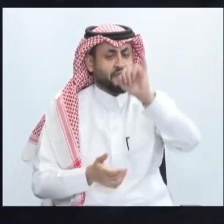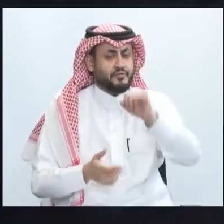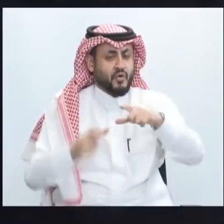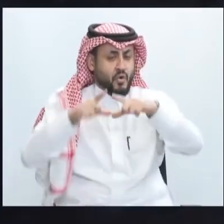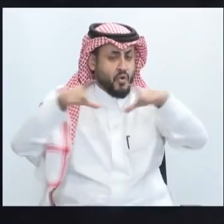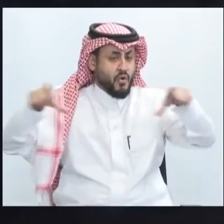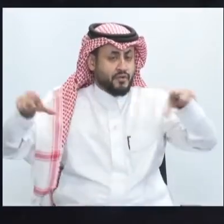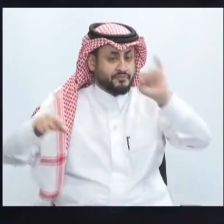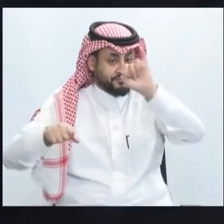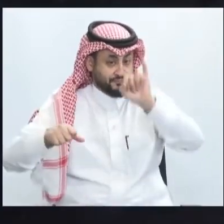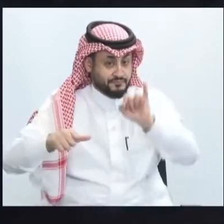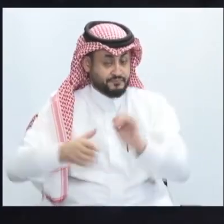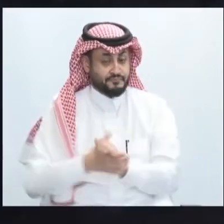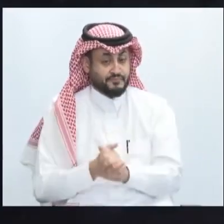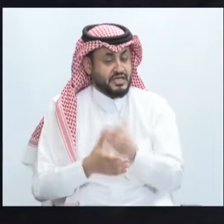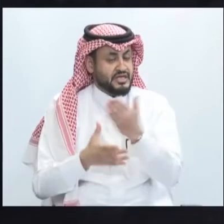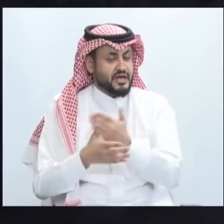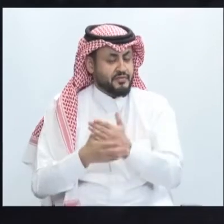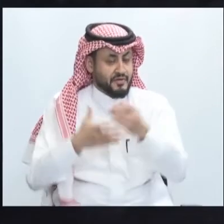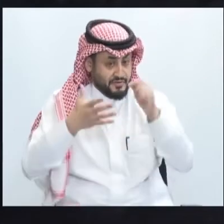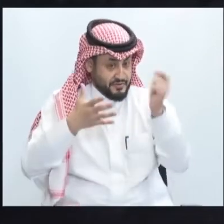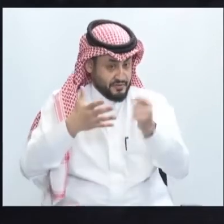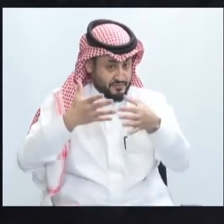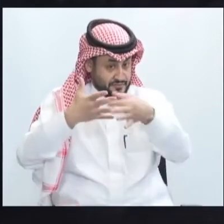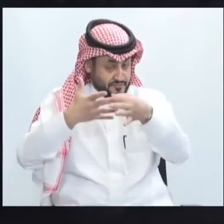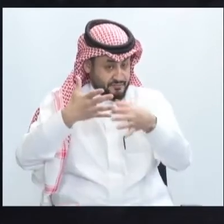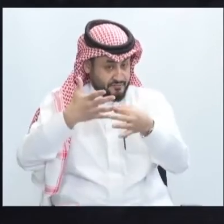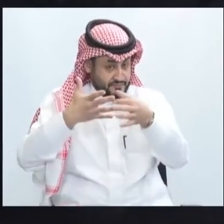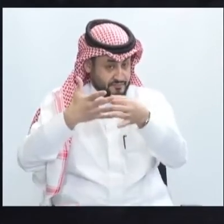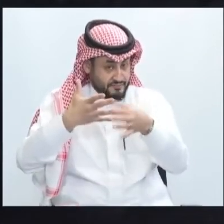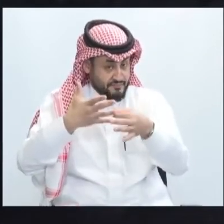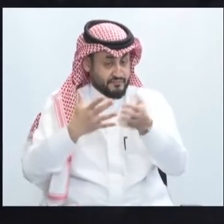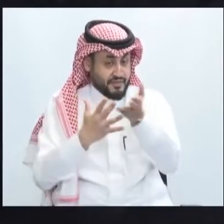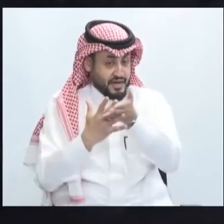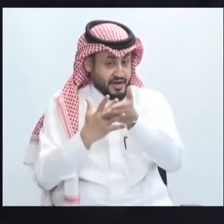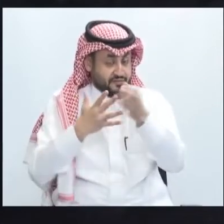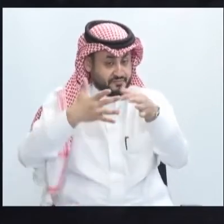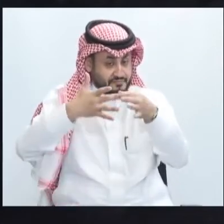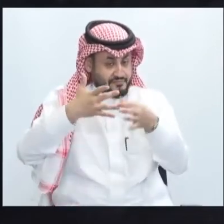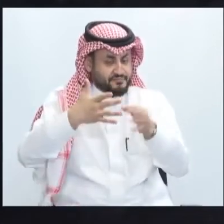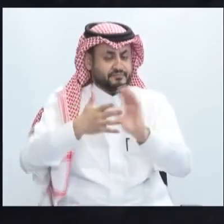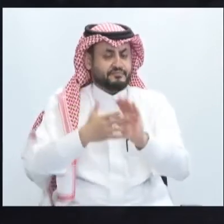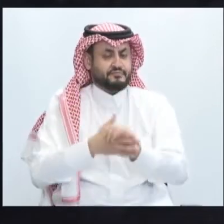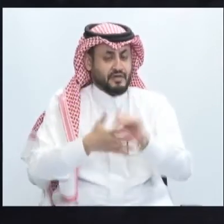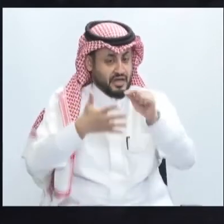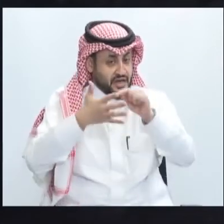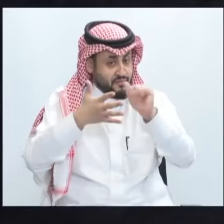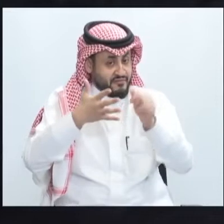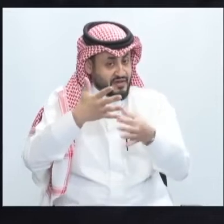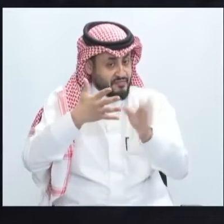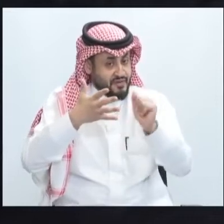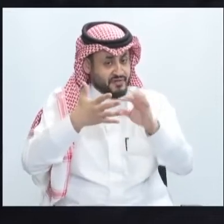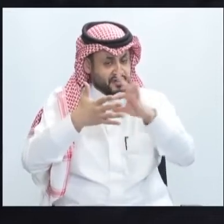are short. Why? Because they start from line number two up to line number